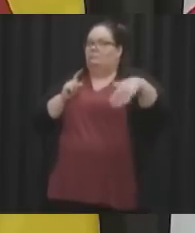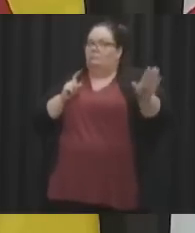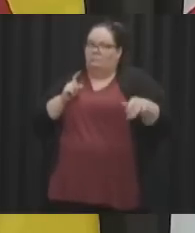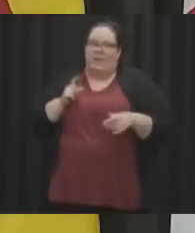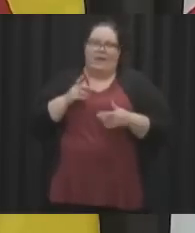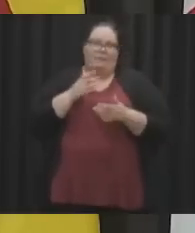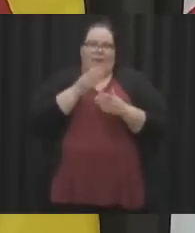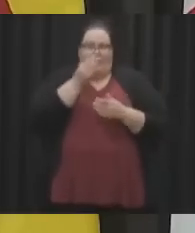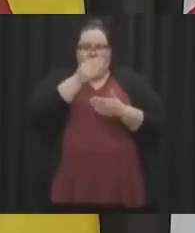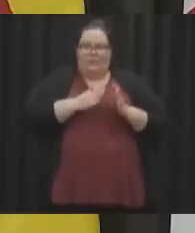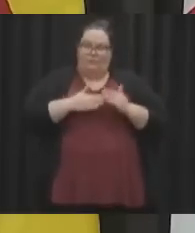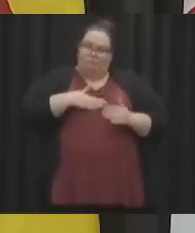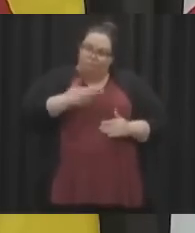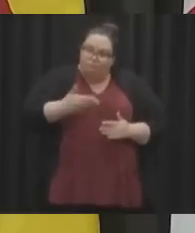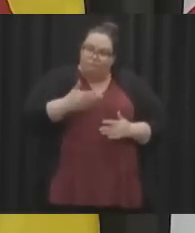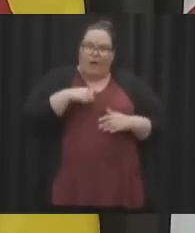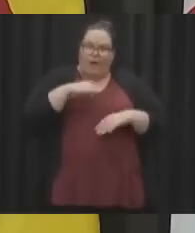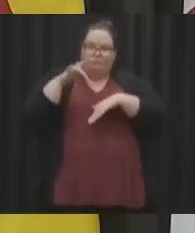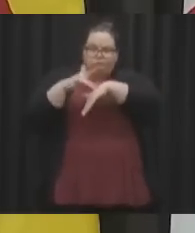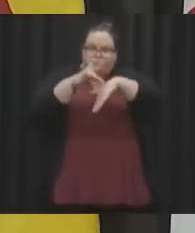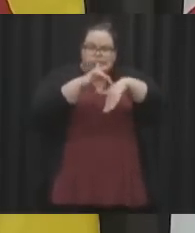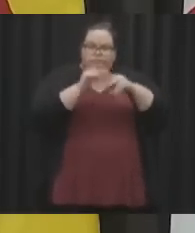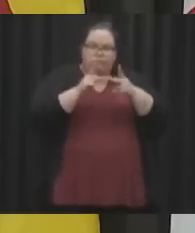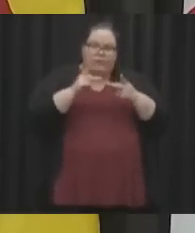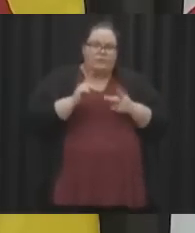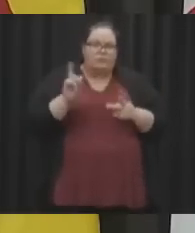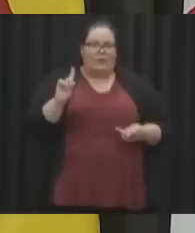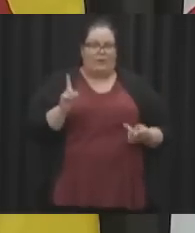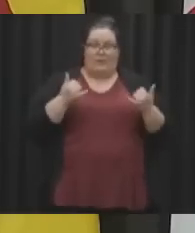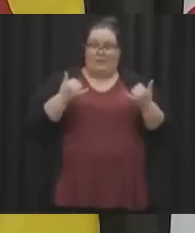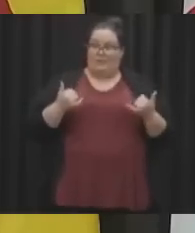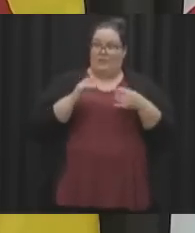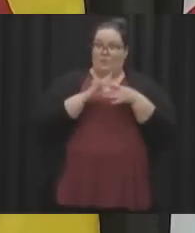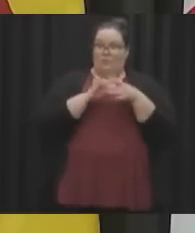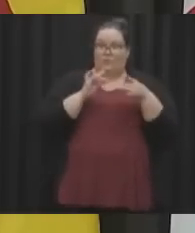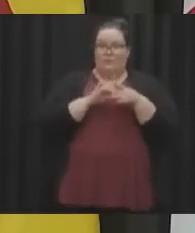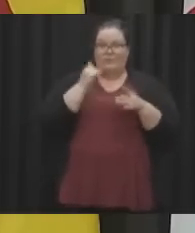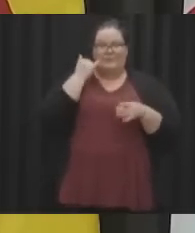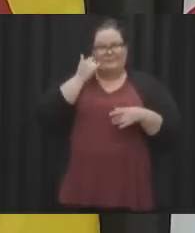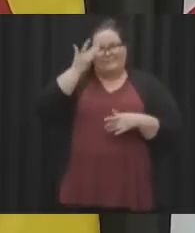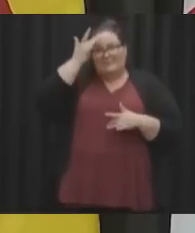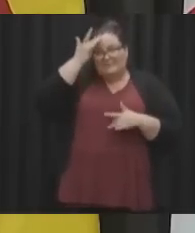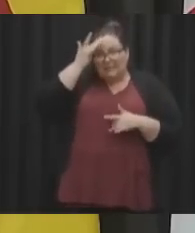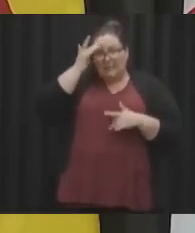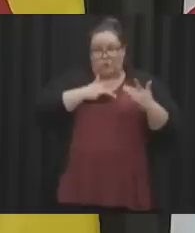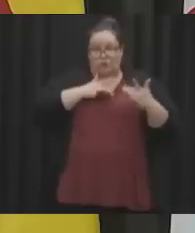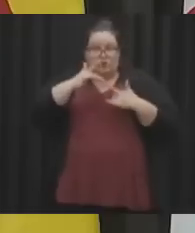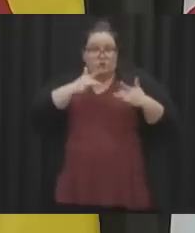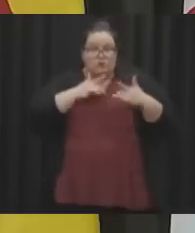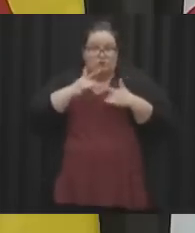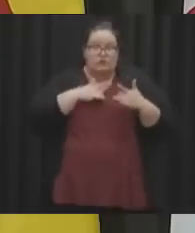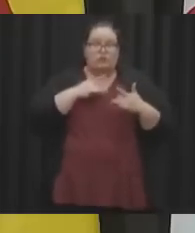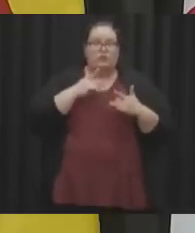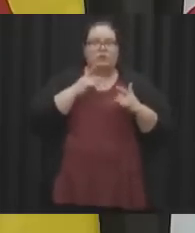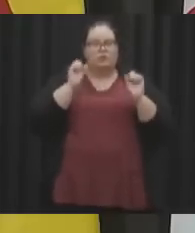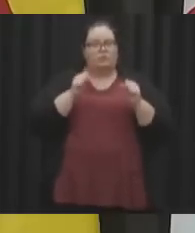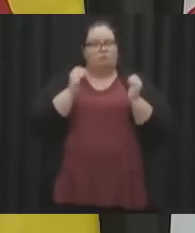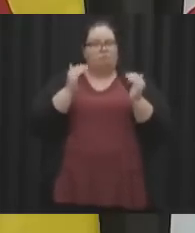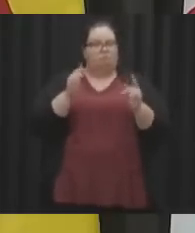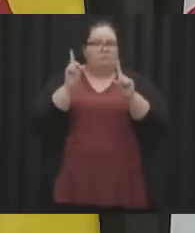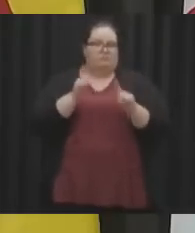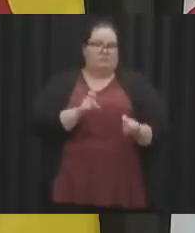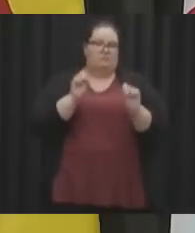Yeah, I'd like to, it doesn't matter to me who answers this question, but I'd like to understand how the Atlantic bubble works.